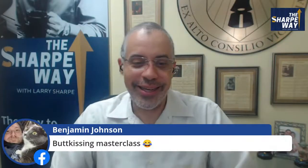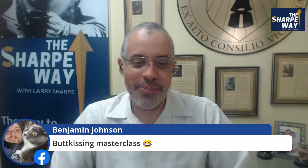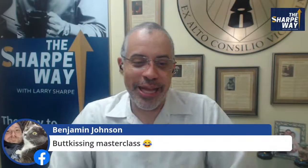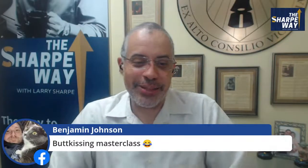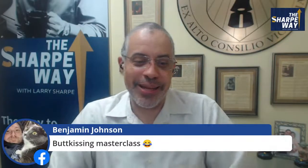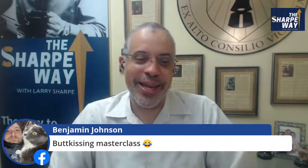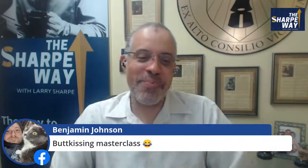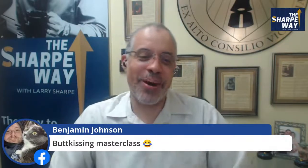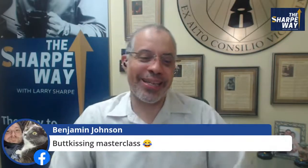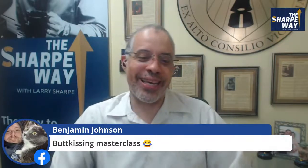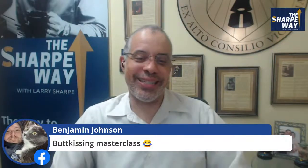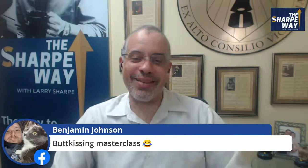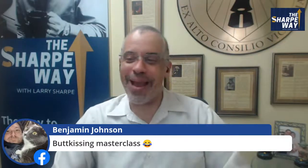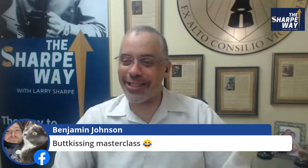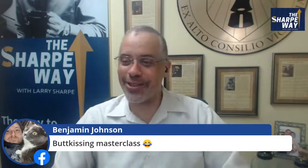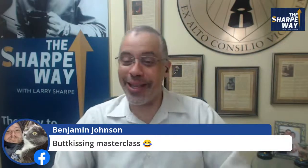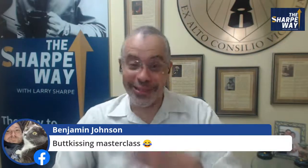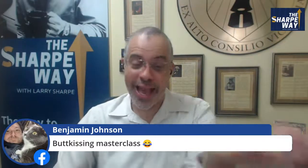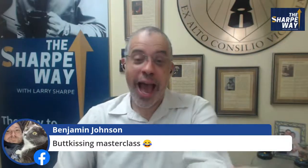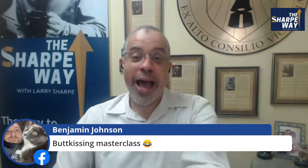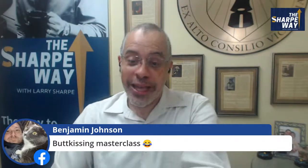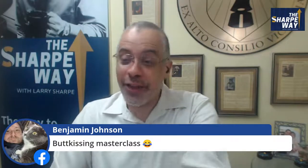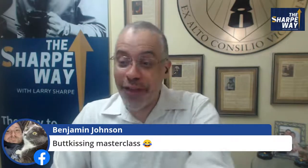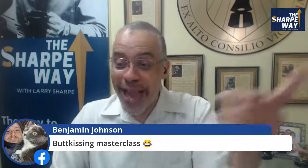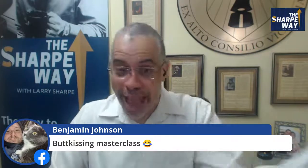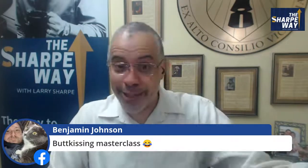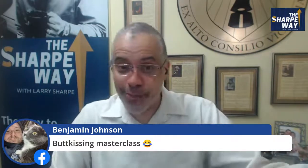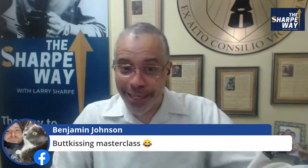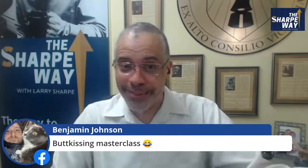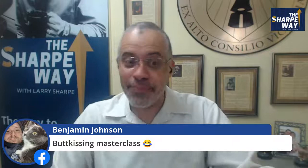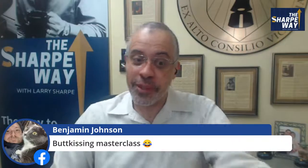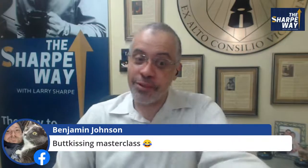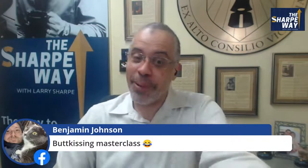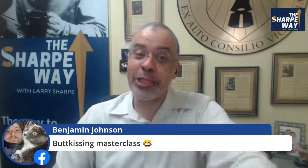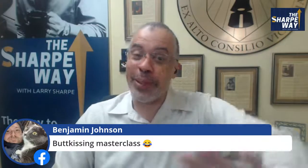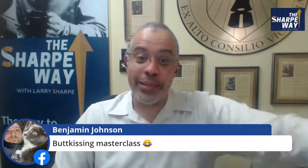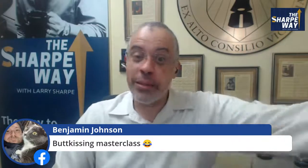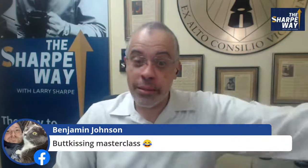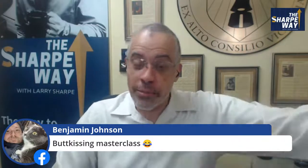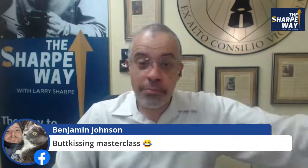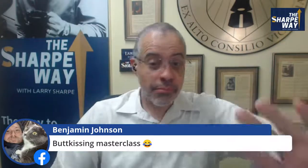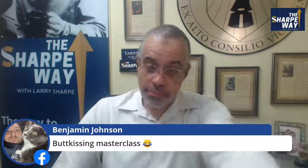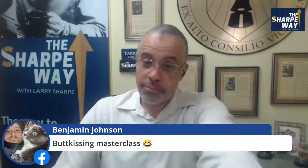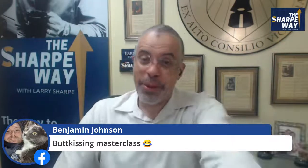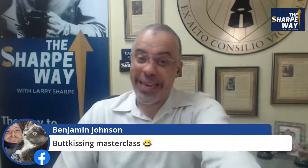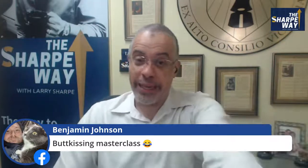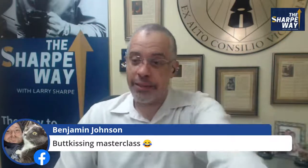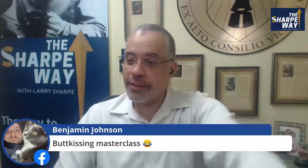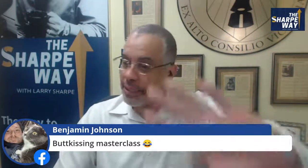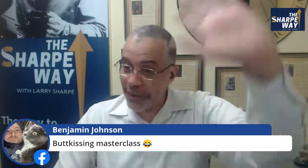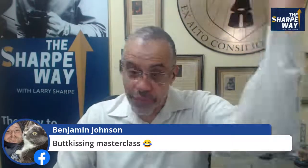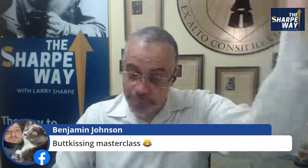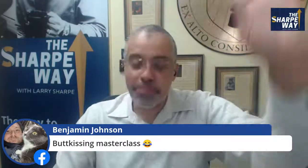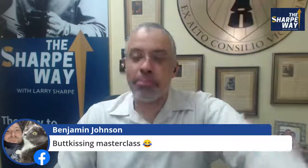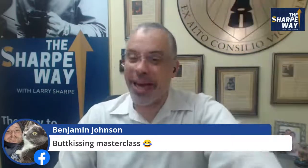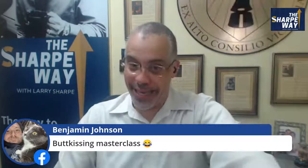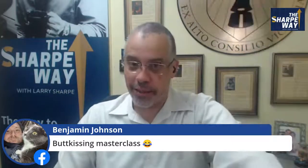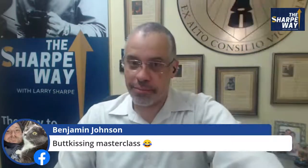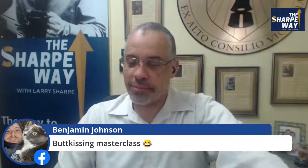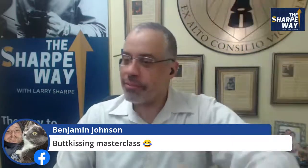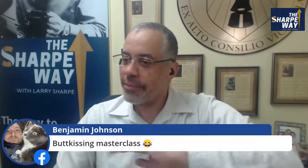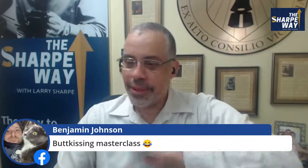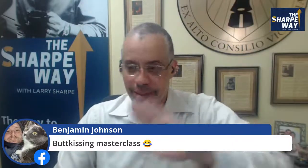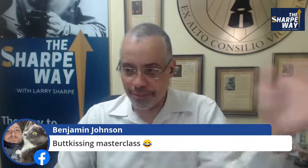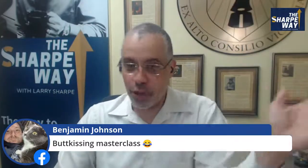Absolutely. Benjamin, butt kissing masterclass. If he has one, Benjamin, buy it. Buy